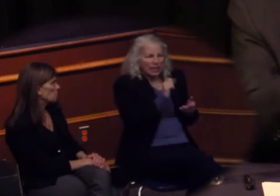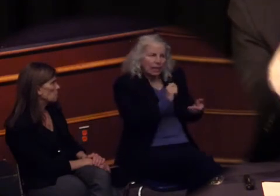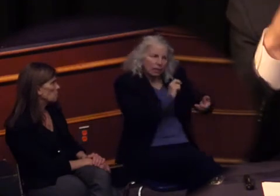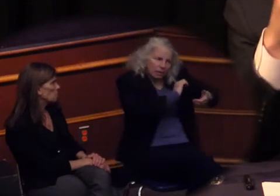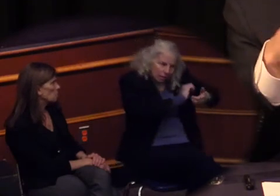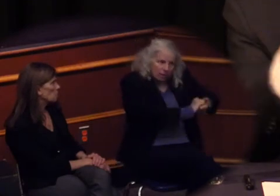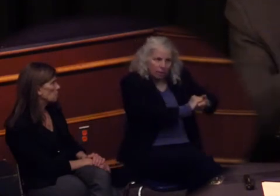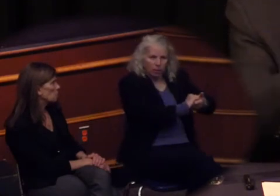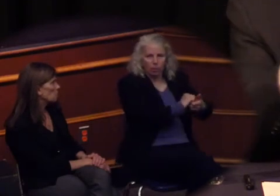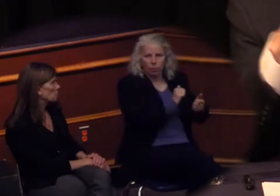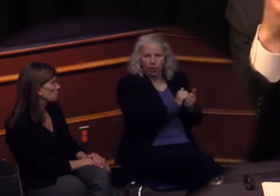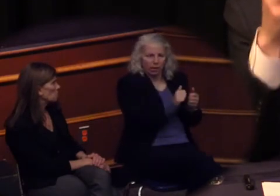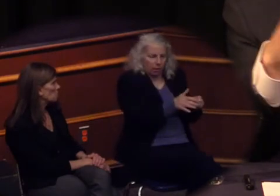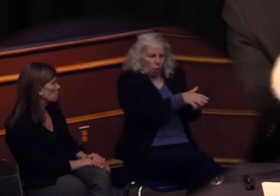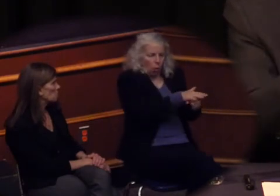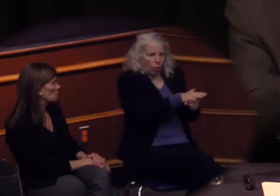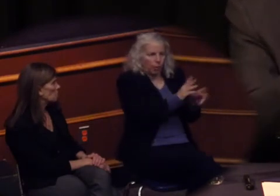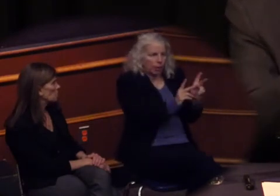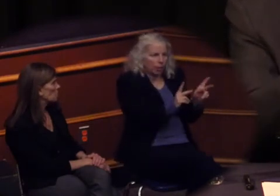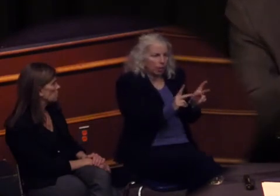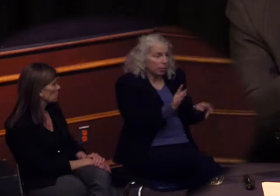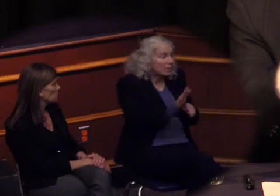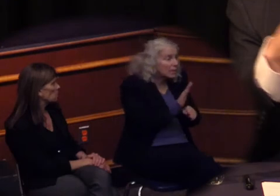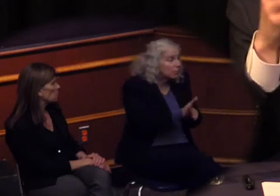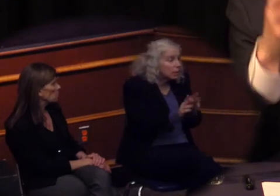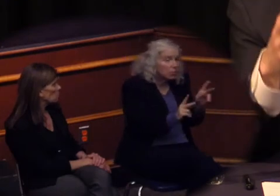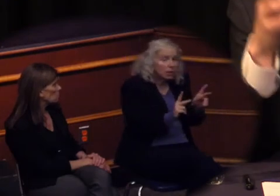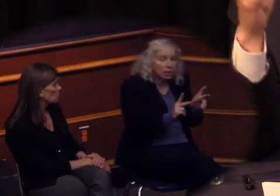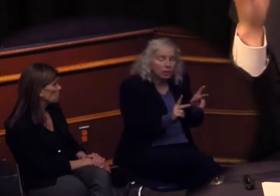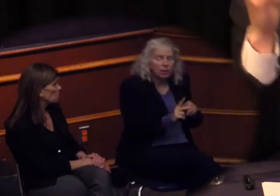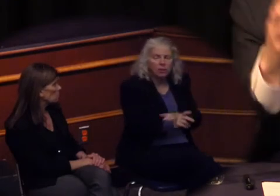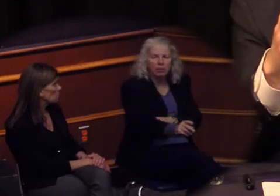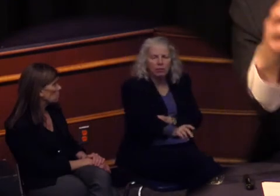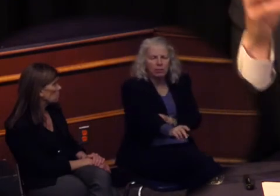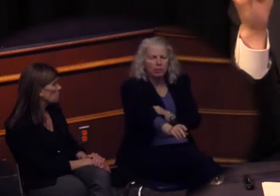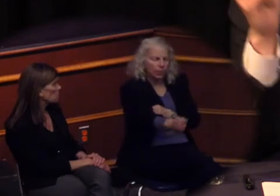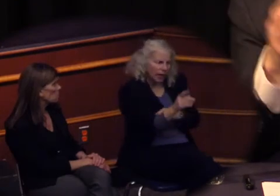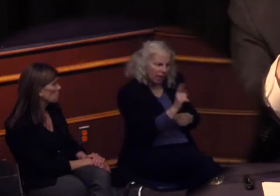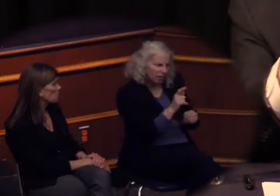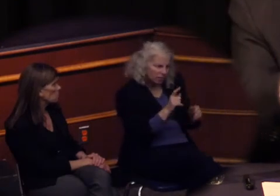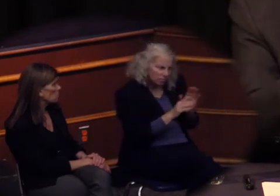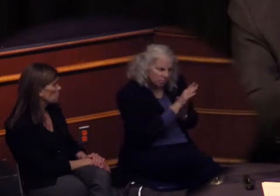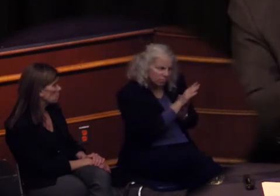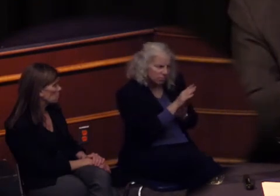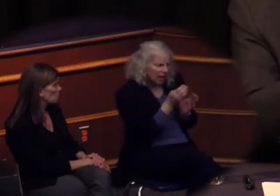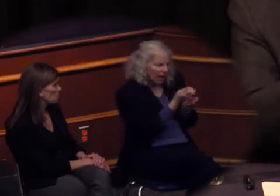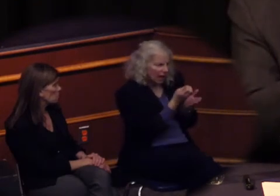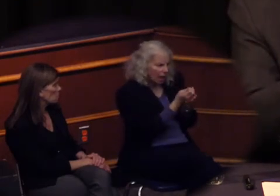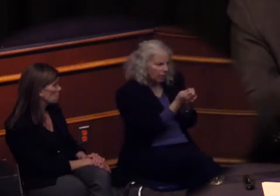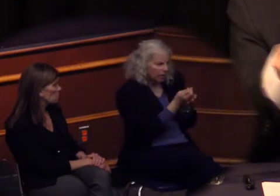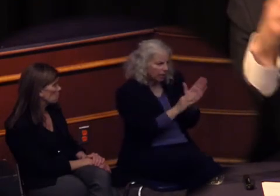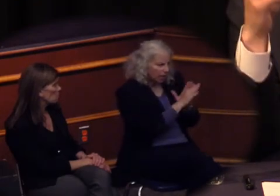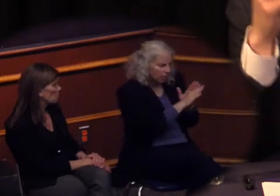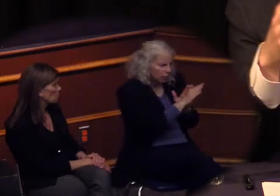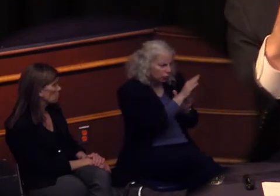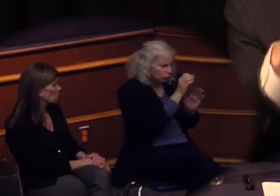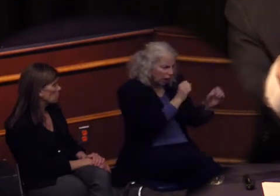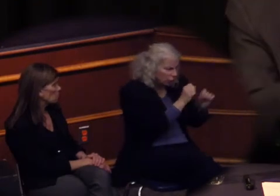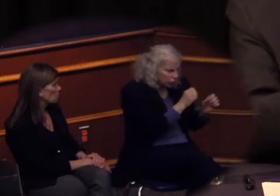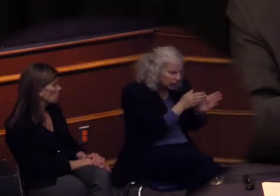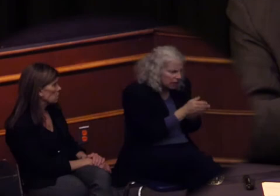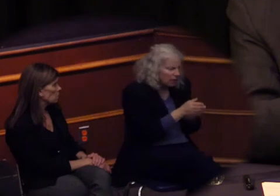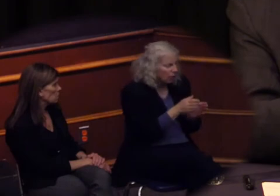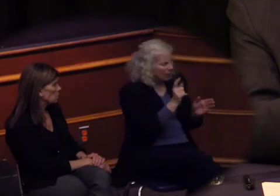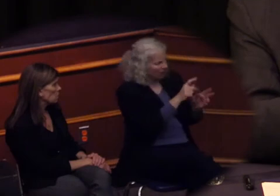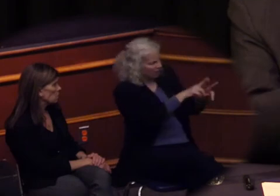with you, your local officials here, your business leaders here, to develop a common economic development strategy, assess what